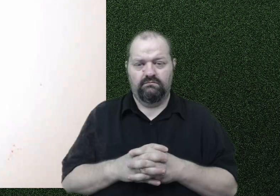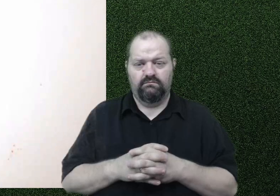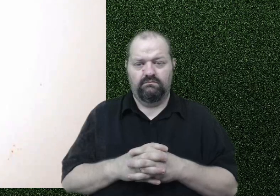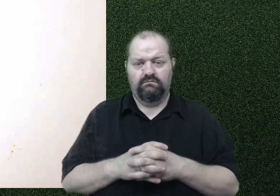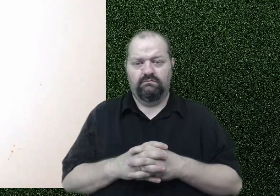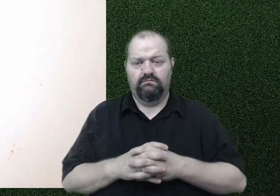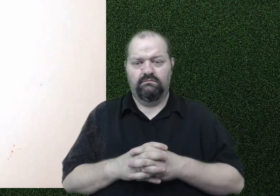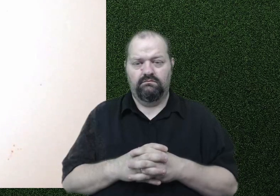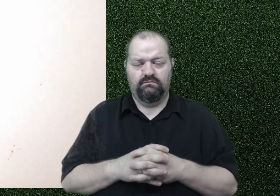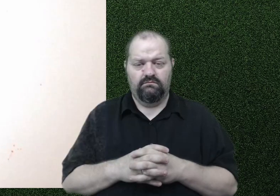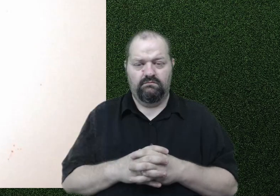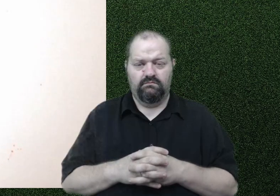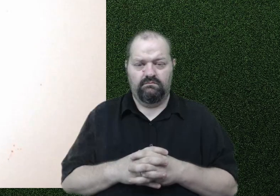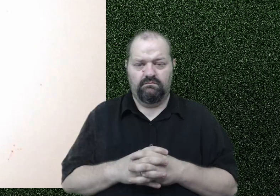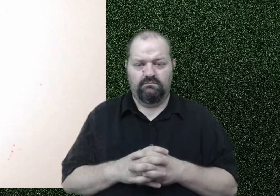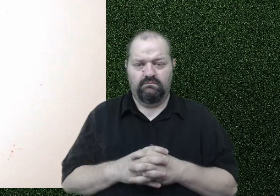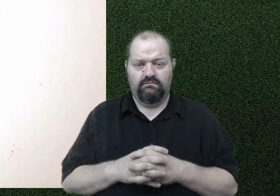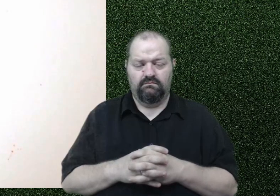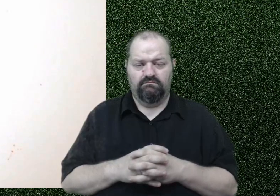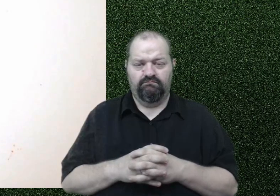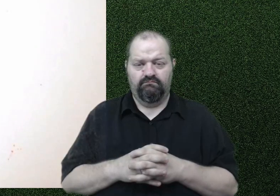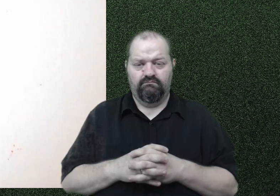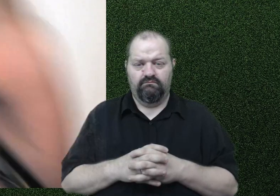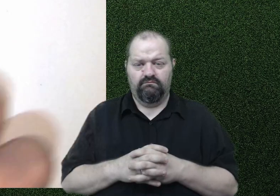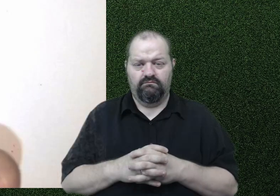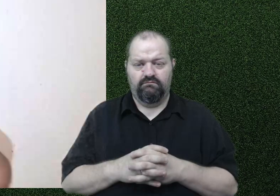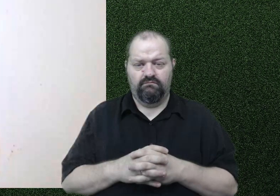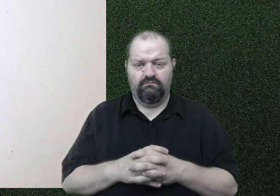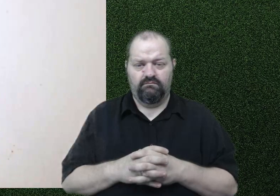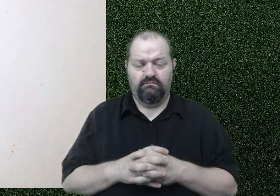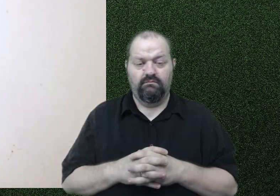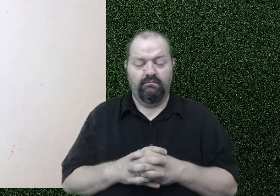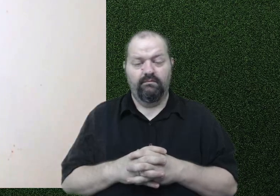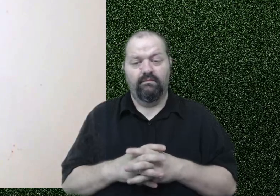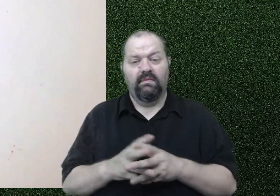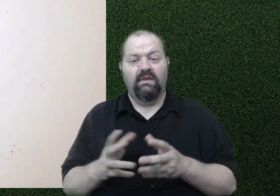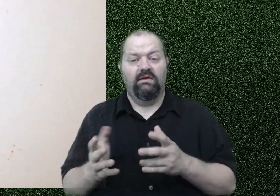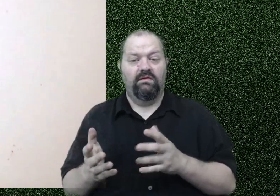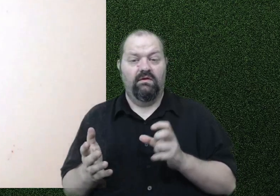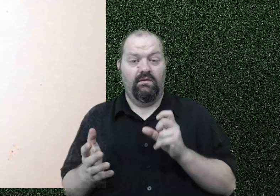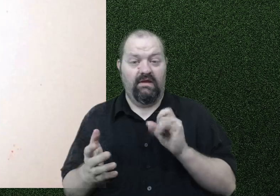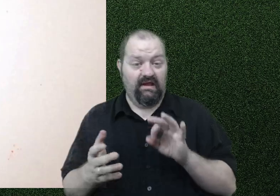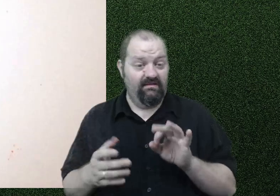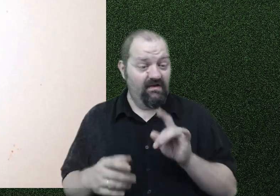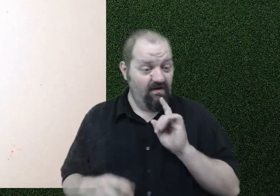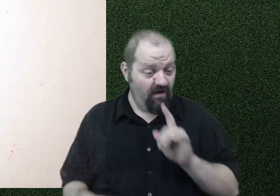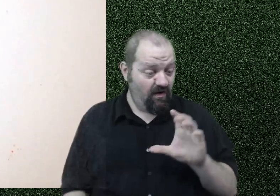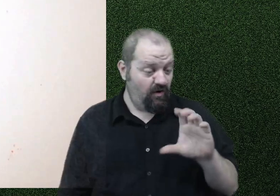AB and let's just say AC, they have to be parallel to each other.